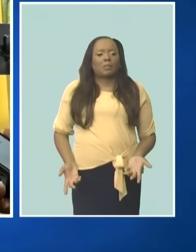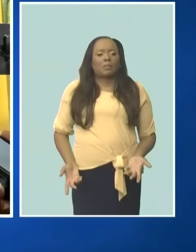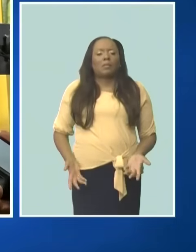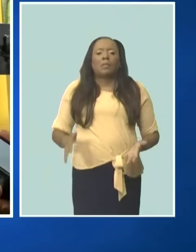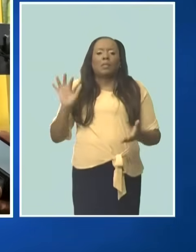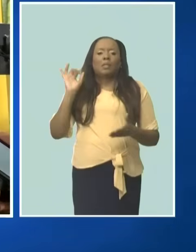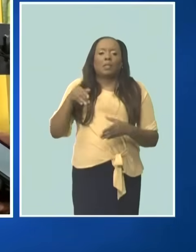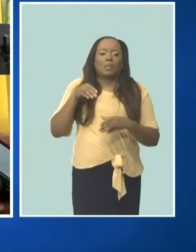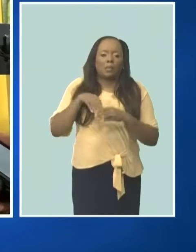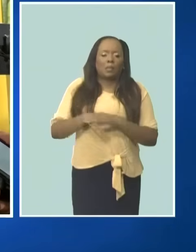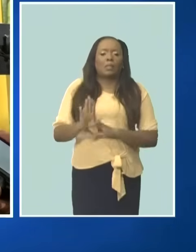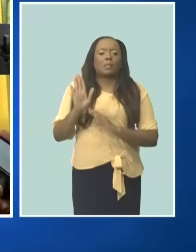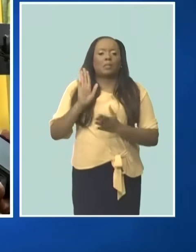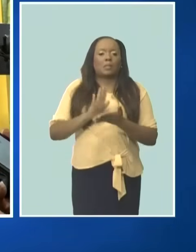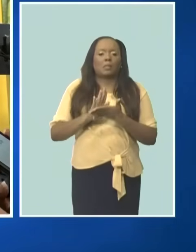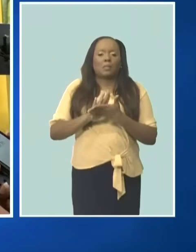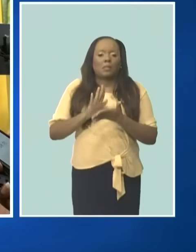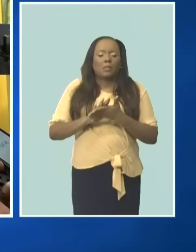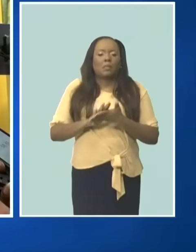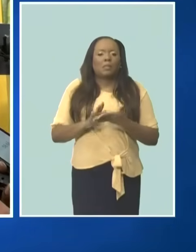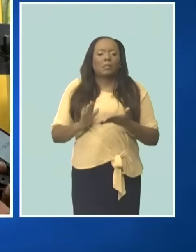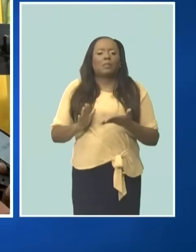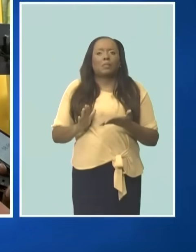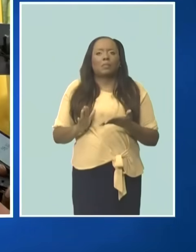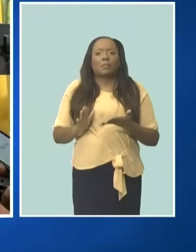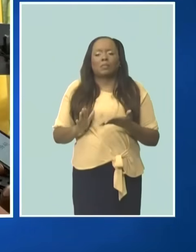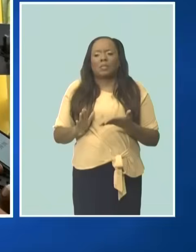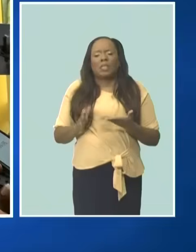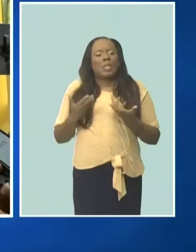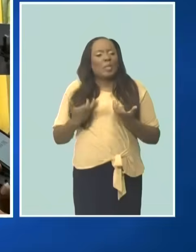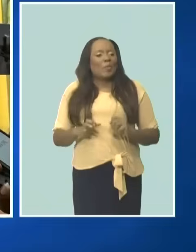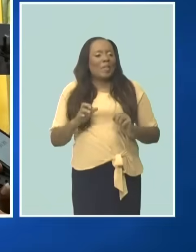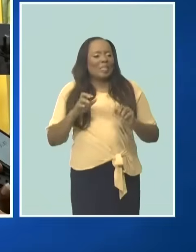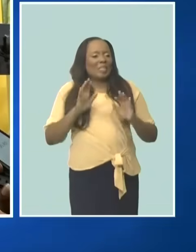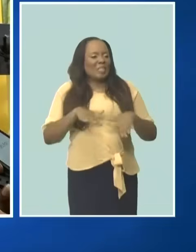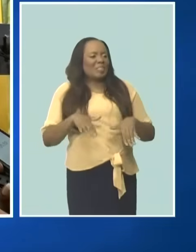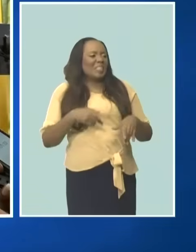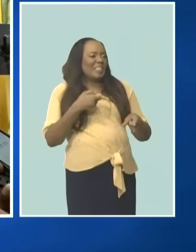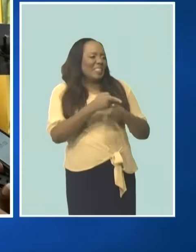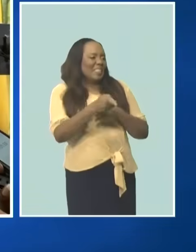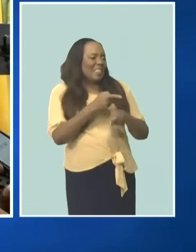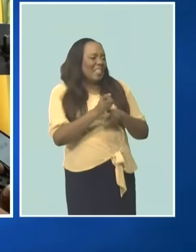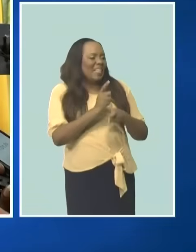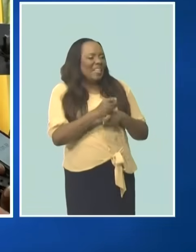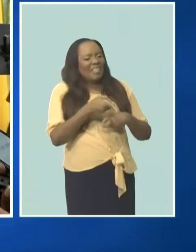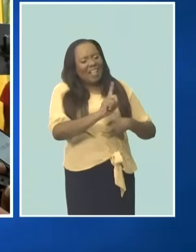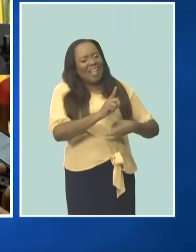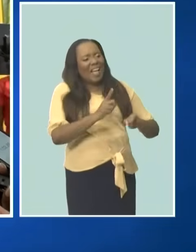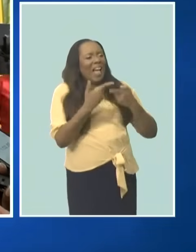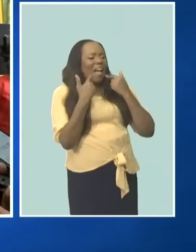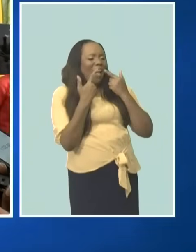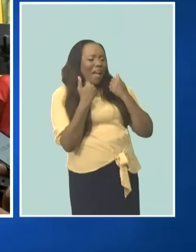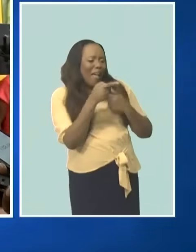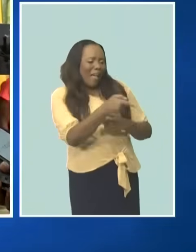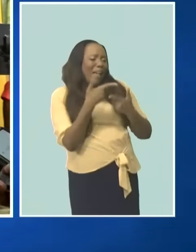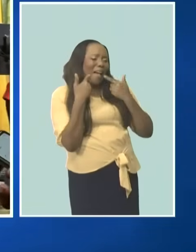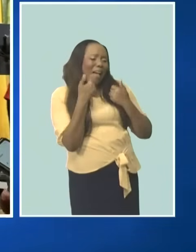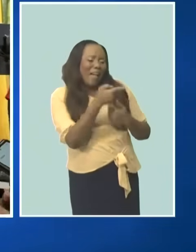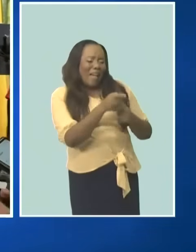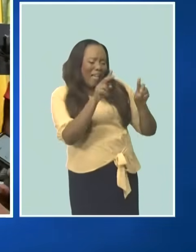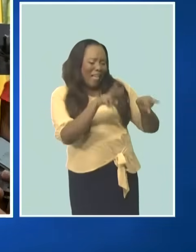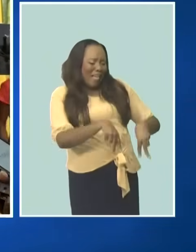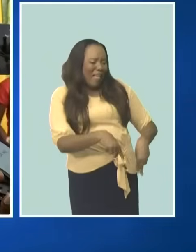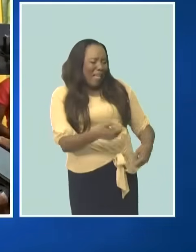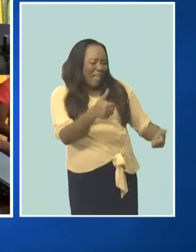school, not to not make little kids laugh at them because, when it doesn't have school clothes at the first day, children doesn't understand,